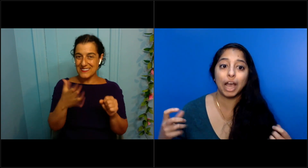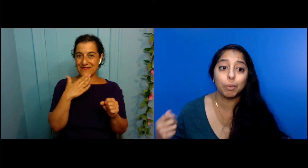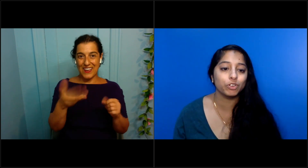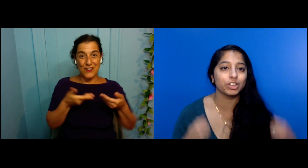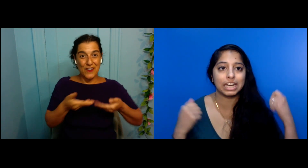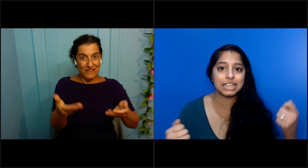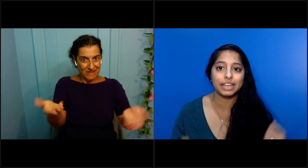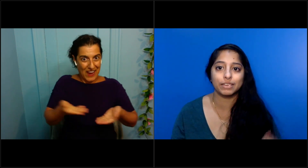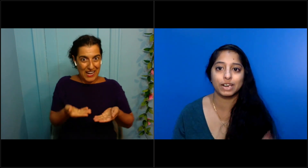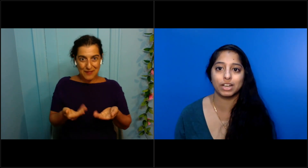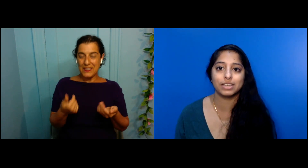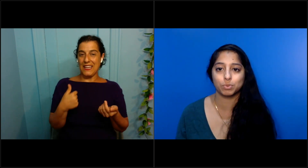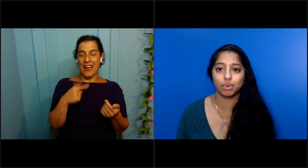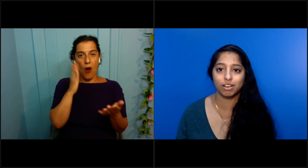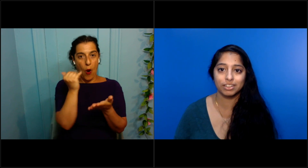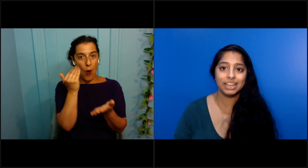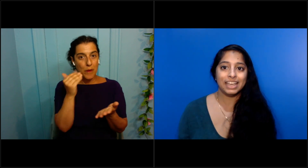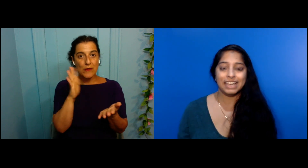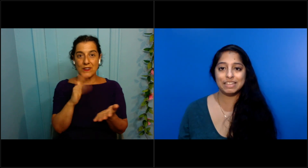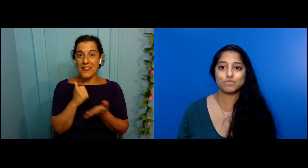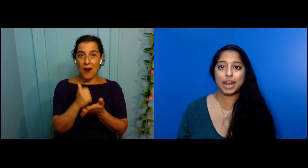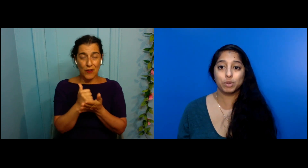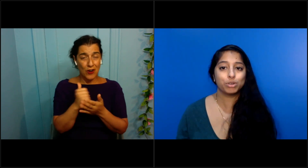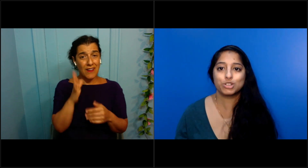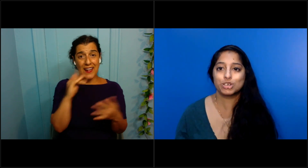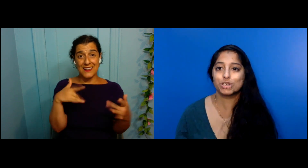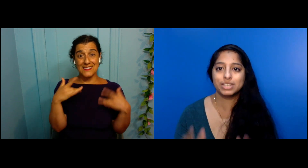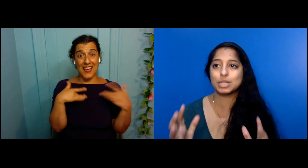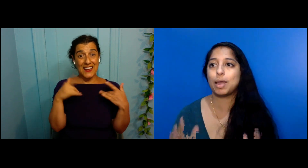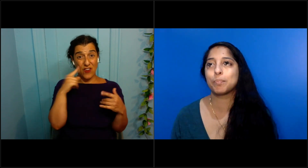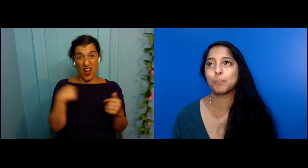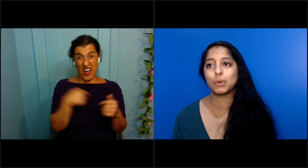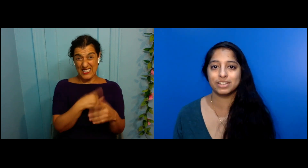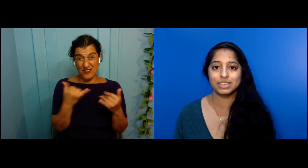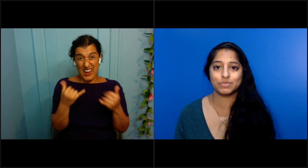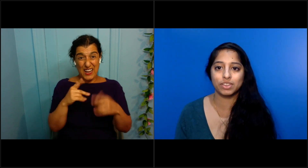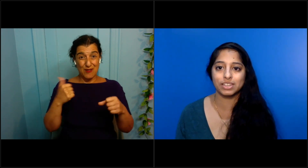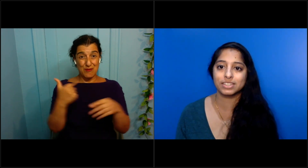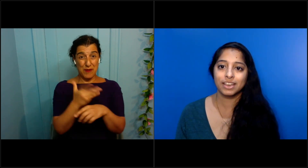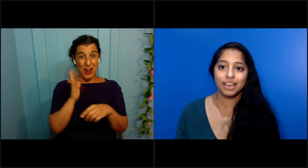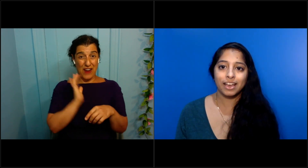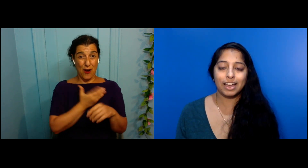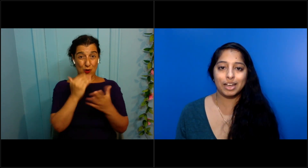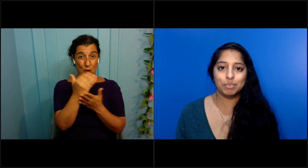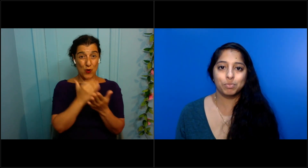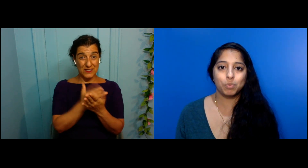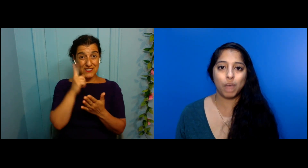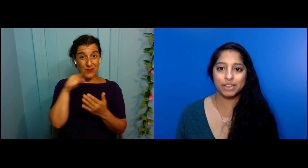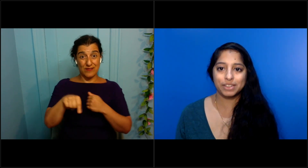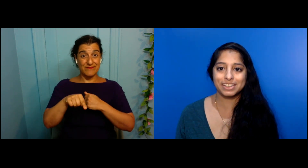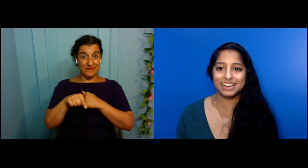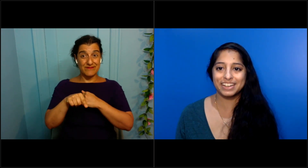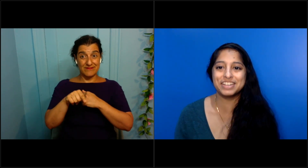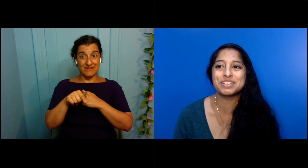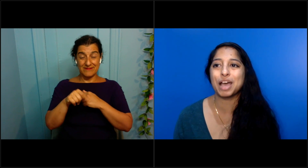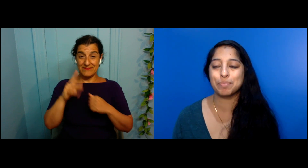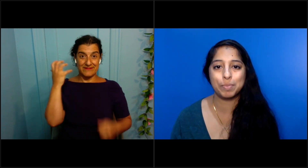that this will be helpful and exciting for us as we're all in these final pushes to prep our courses for this